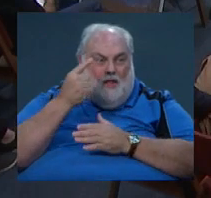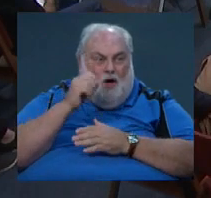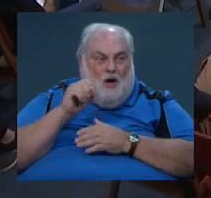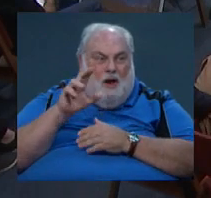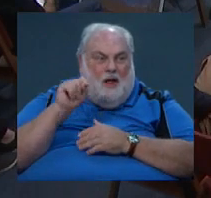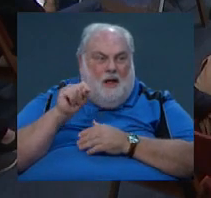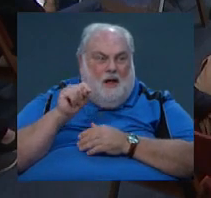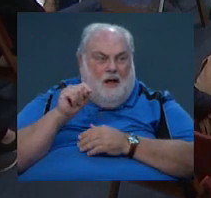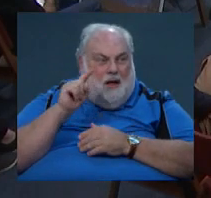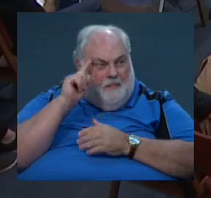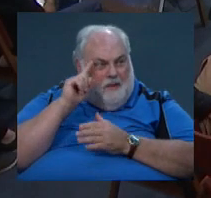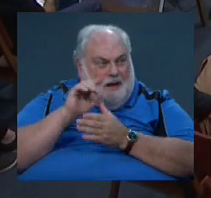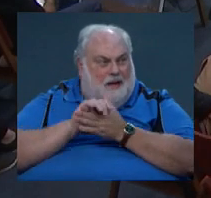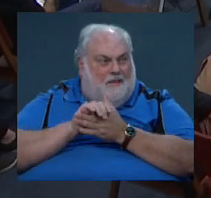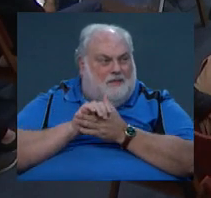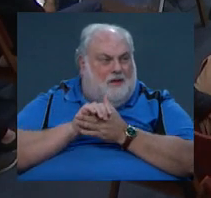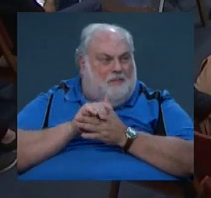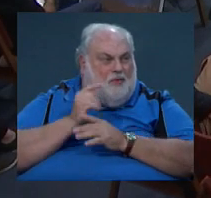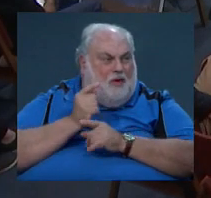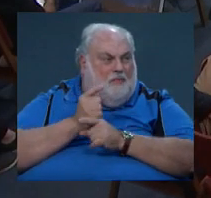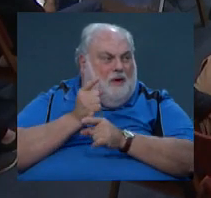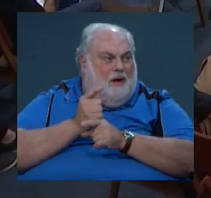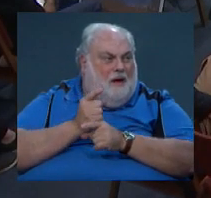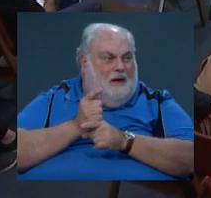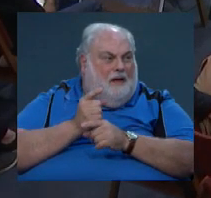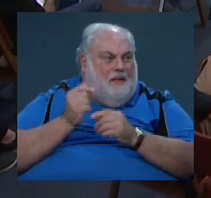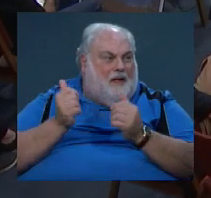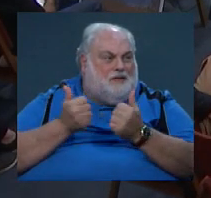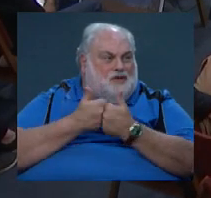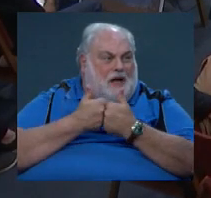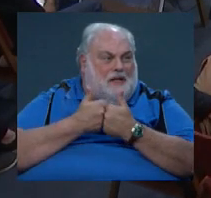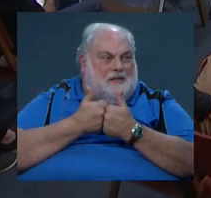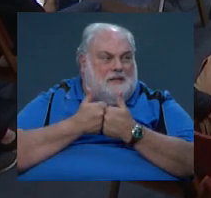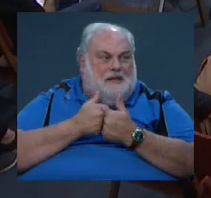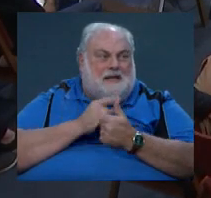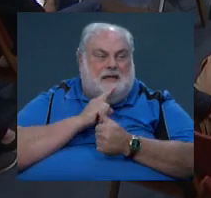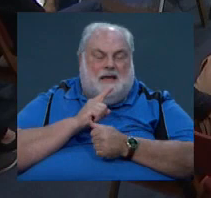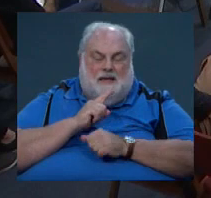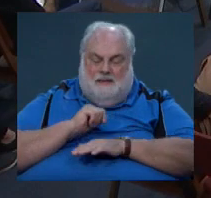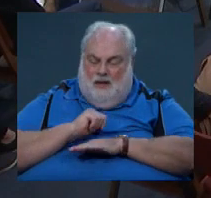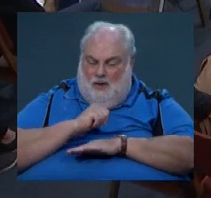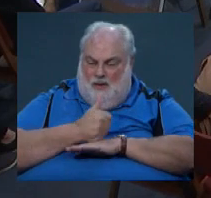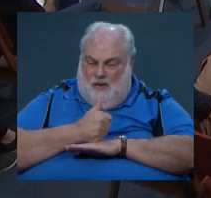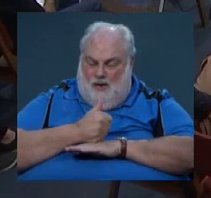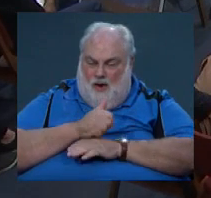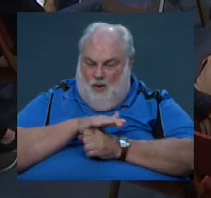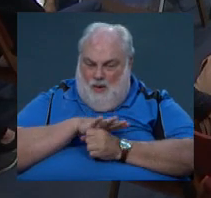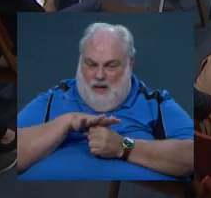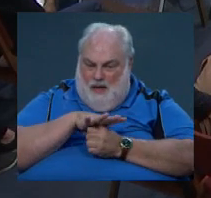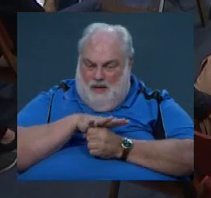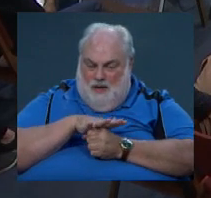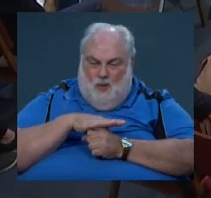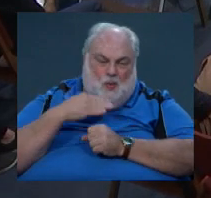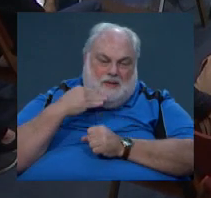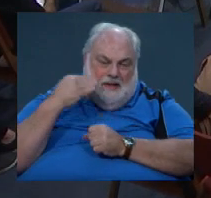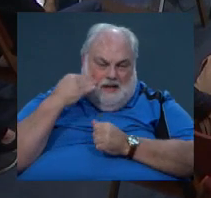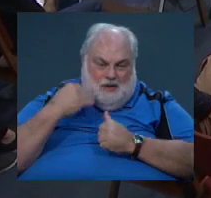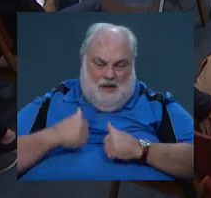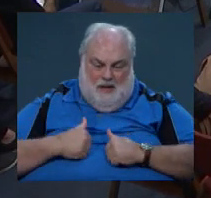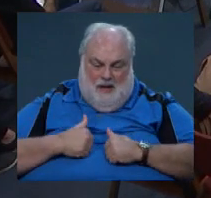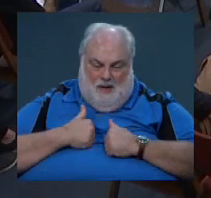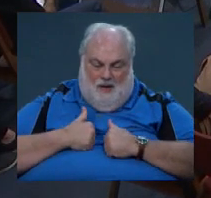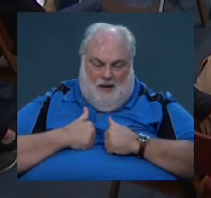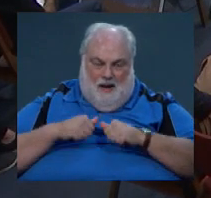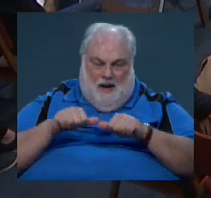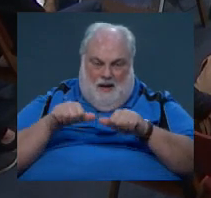appropriate. I think the challenge we have here is that the location is in a residential area, and I think to the points that have been